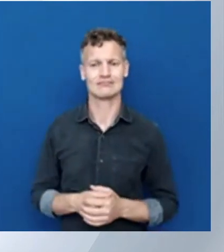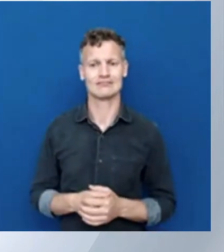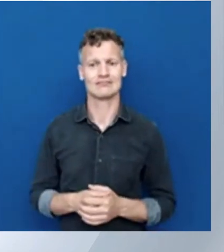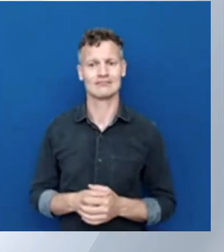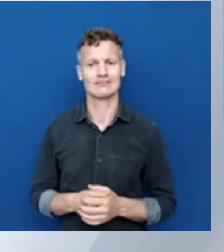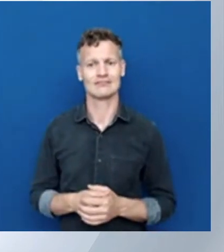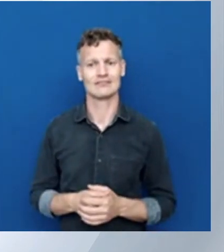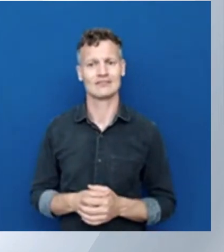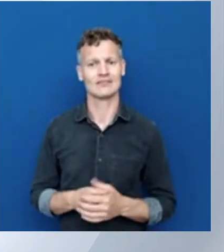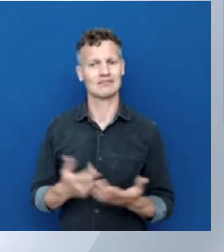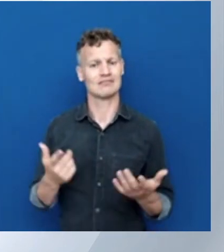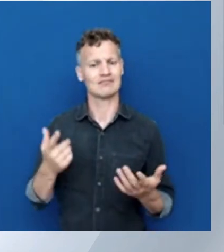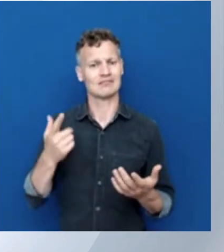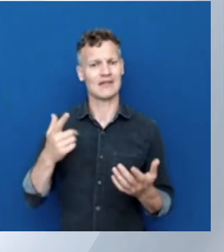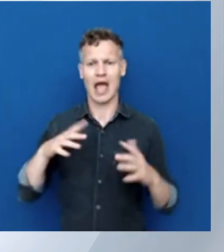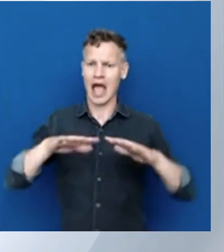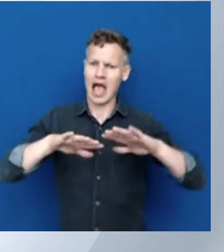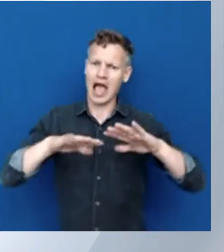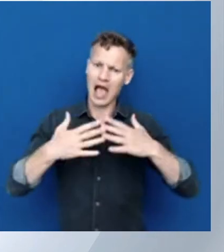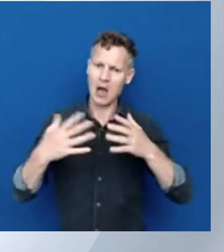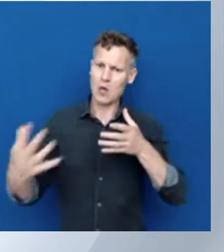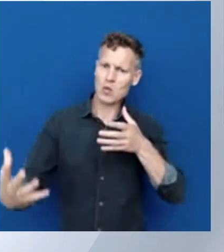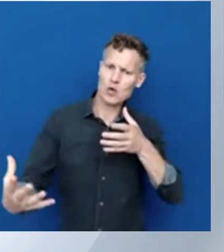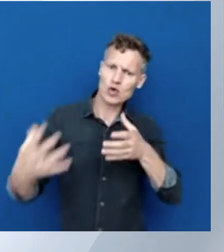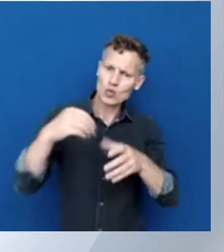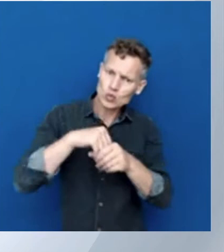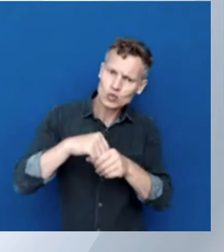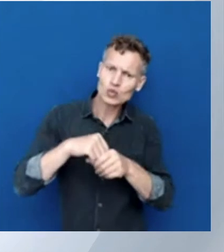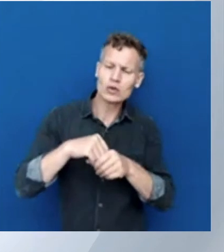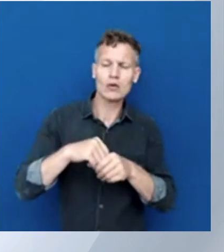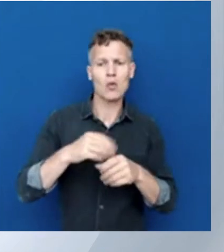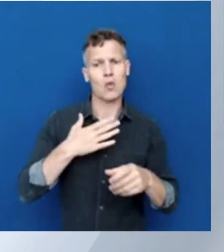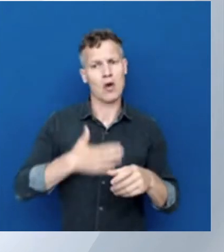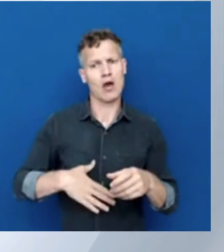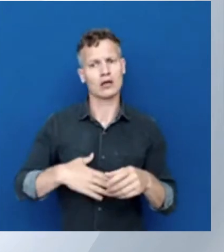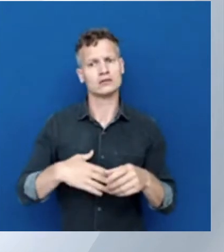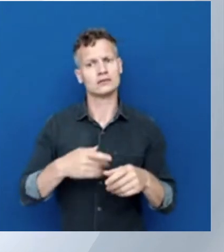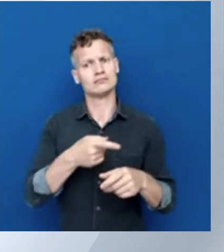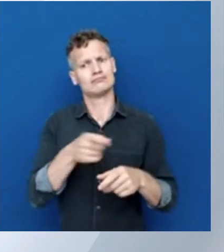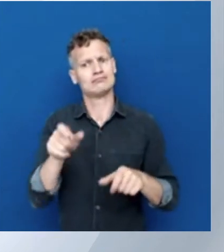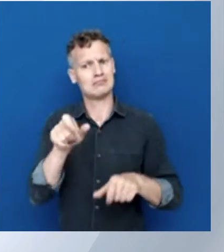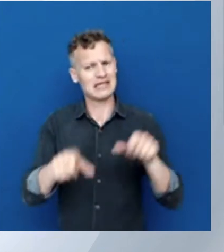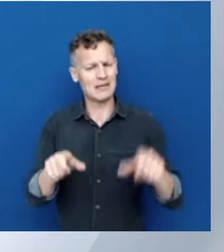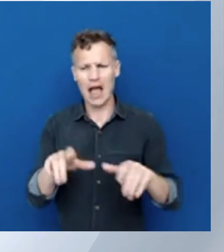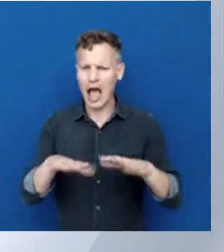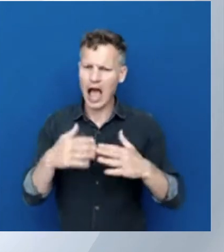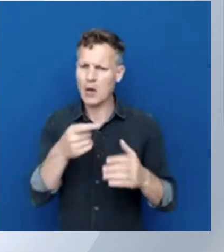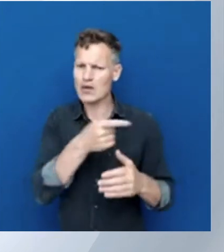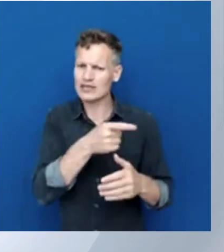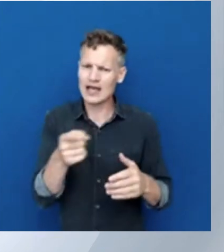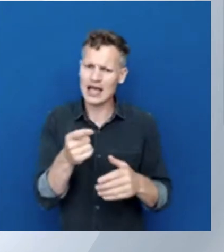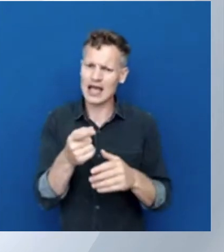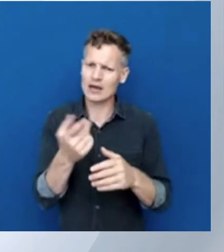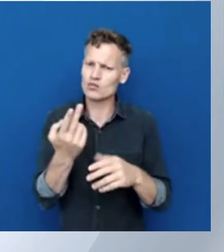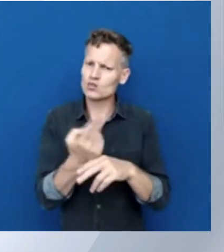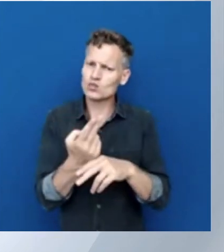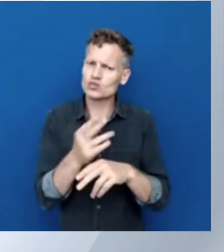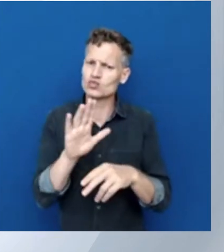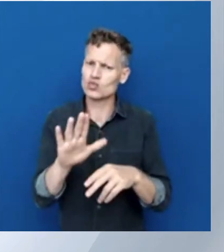by looking at how individuals use your systems. Communicate design